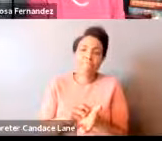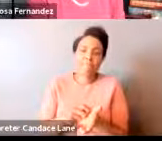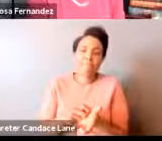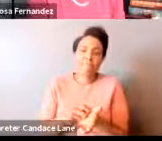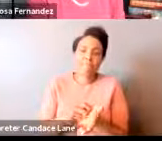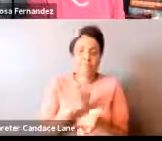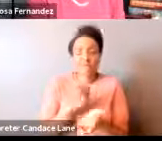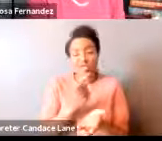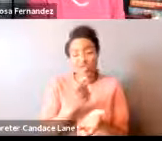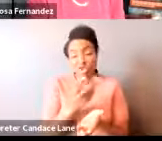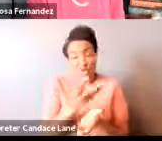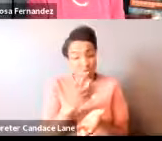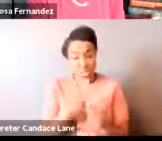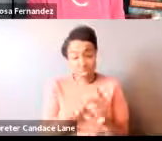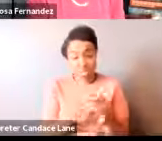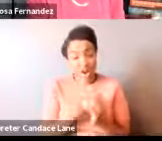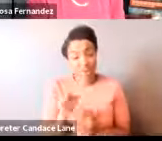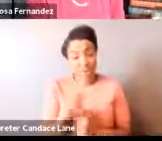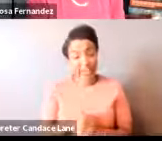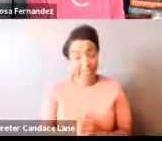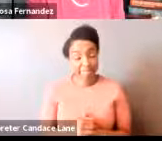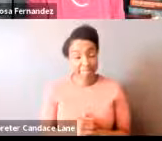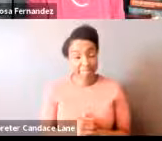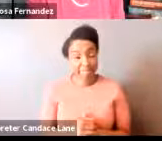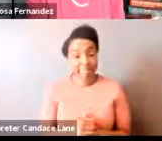I mean, where do you want to start?